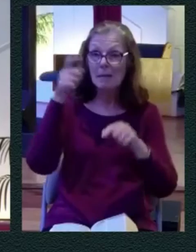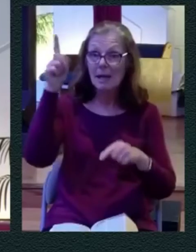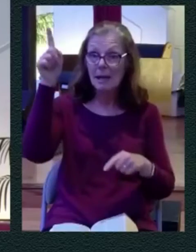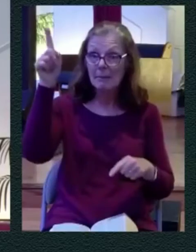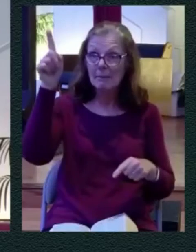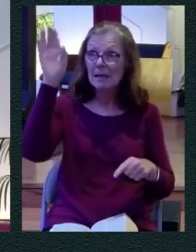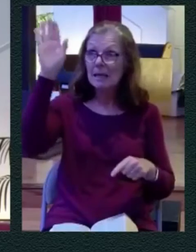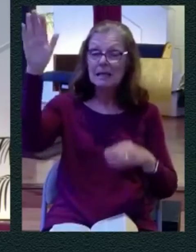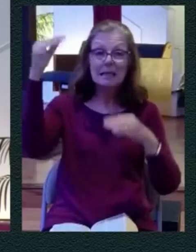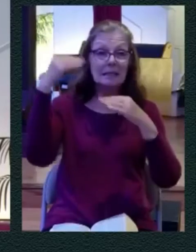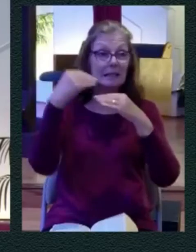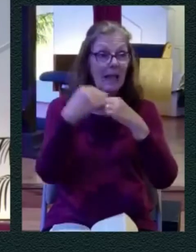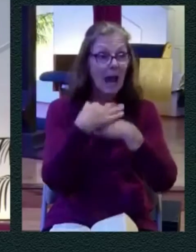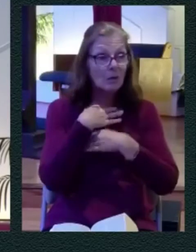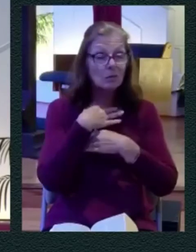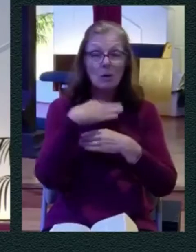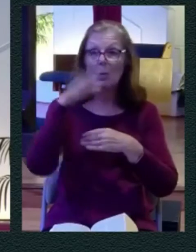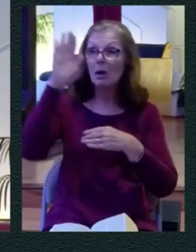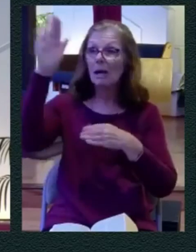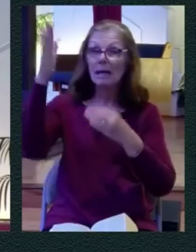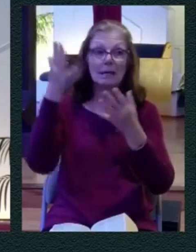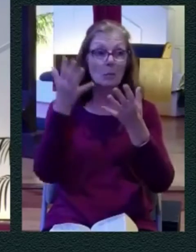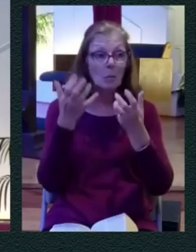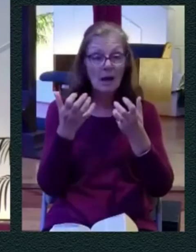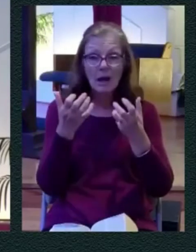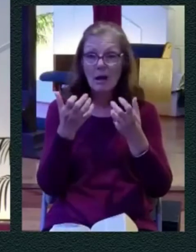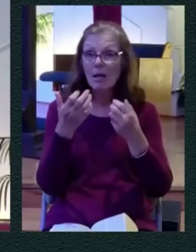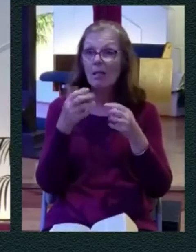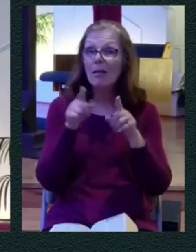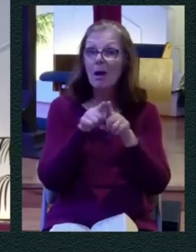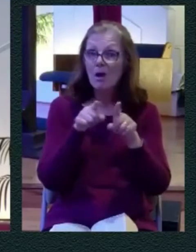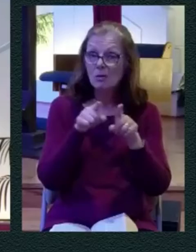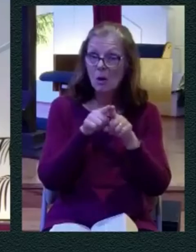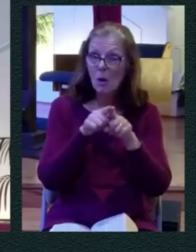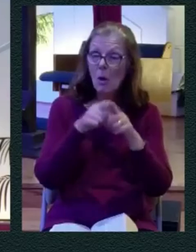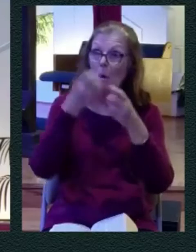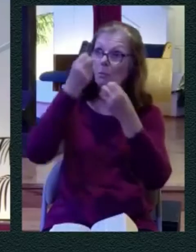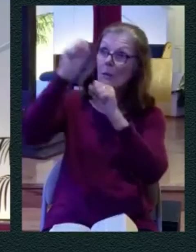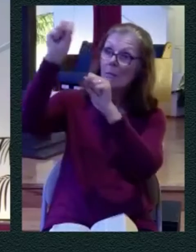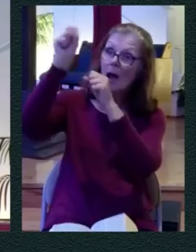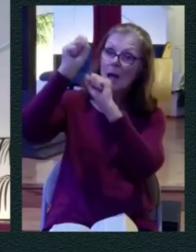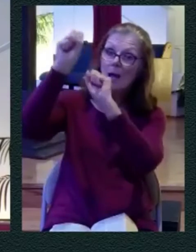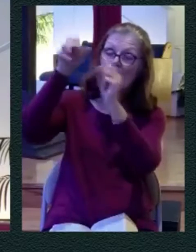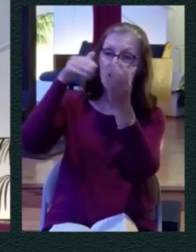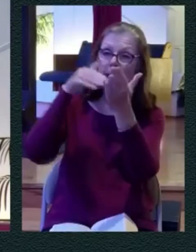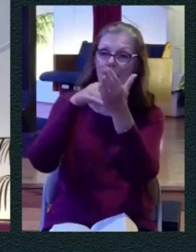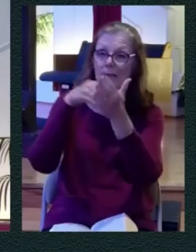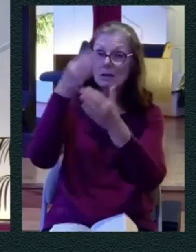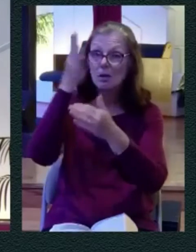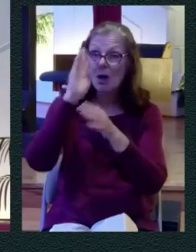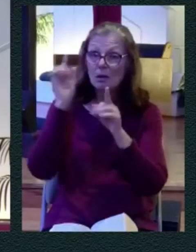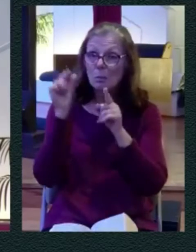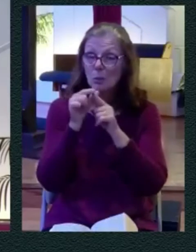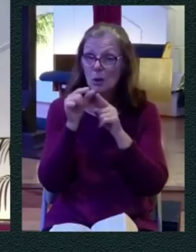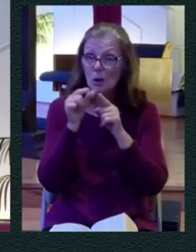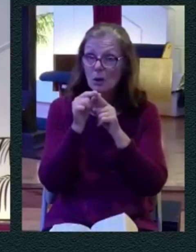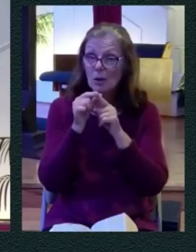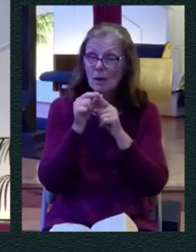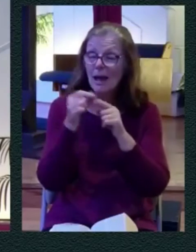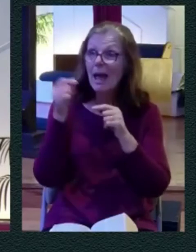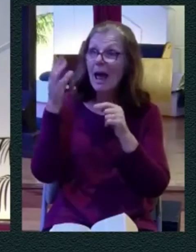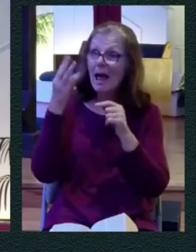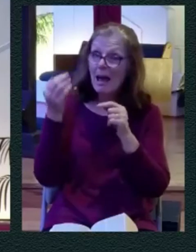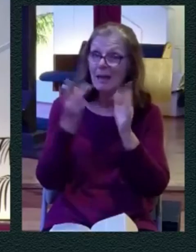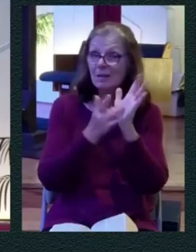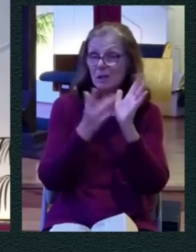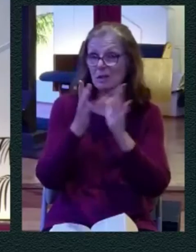and even their rebellion against the Word of God and the testimony of Jesus Christ.